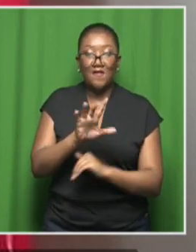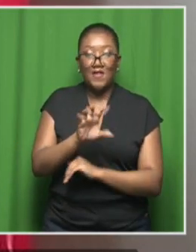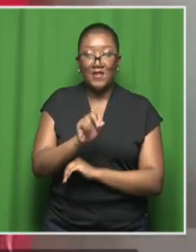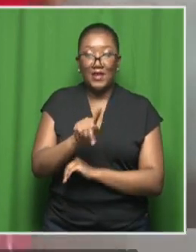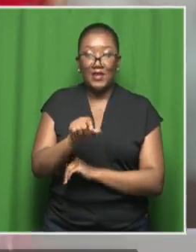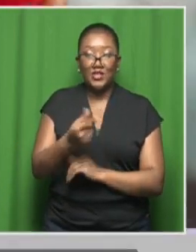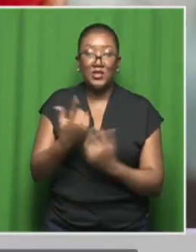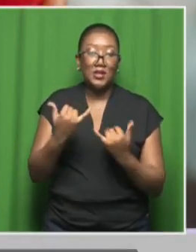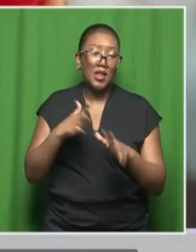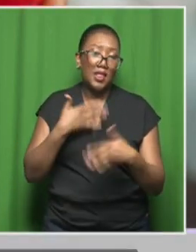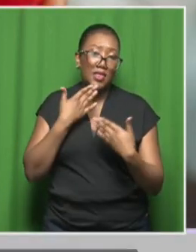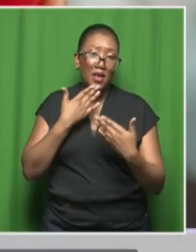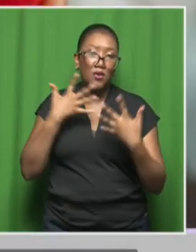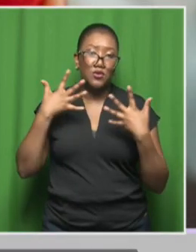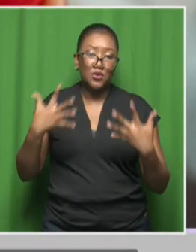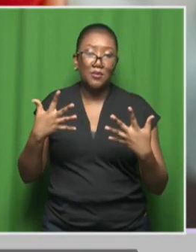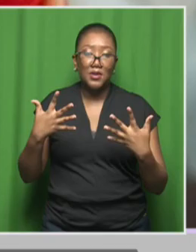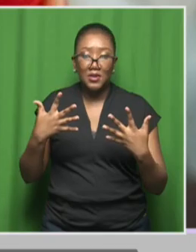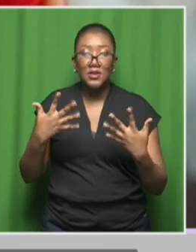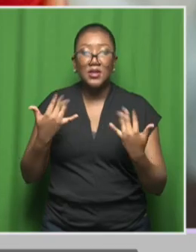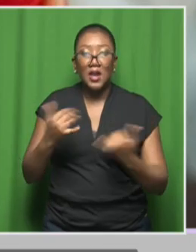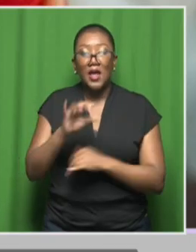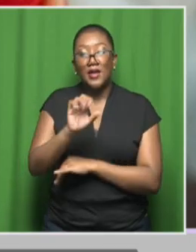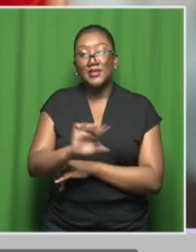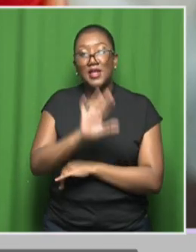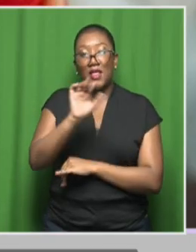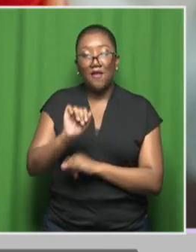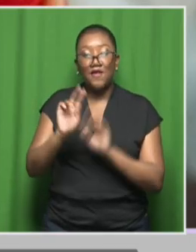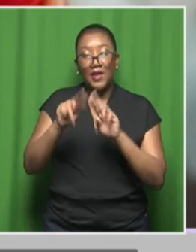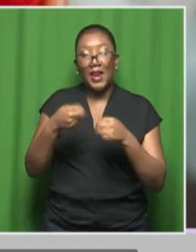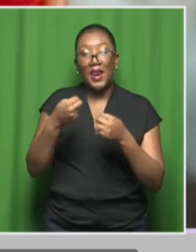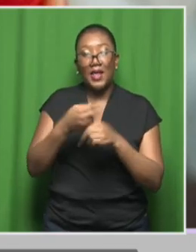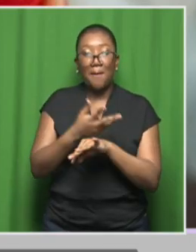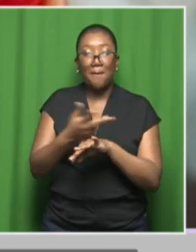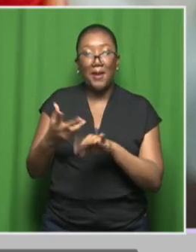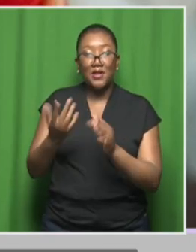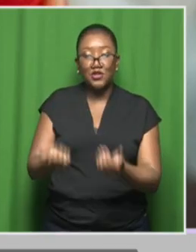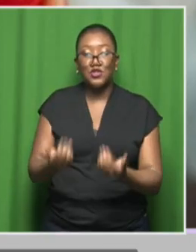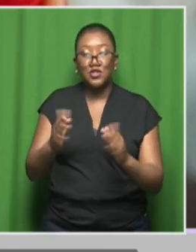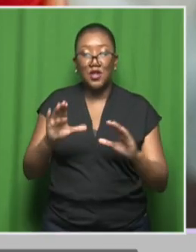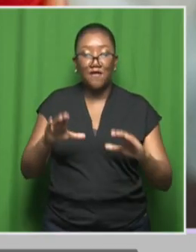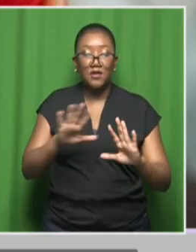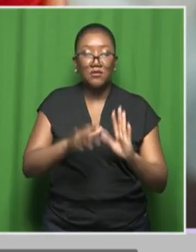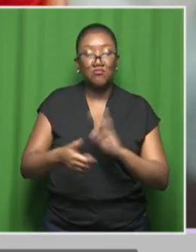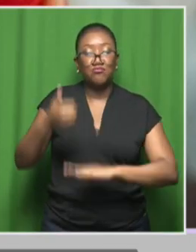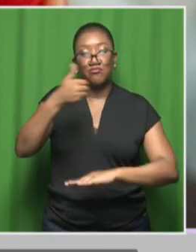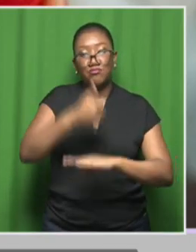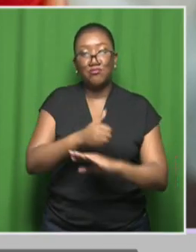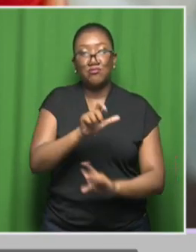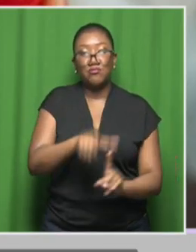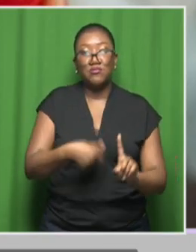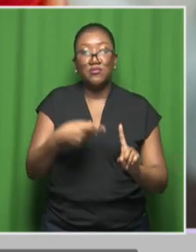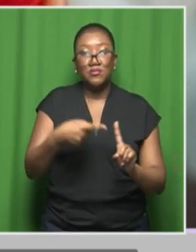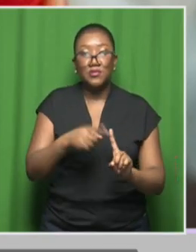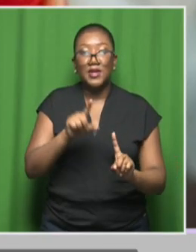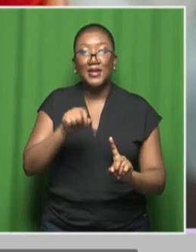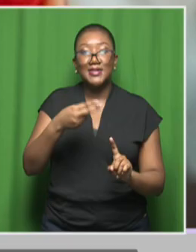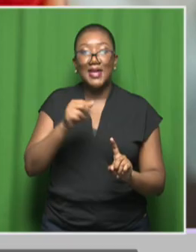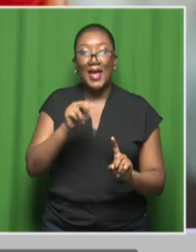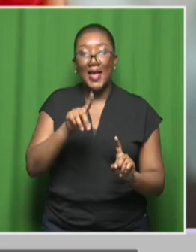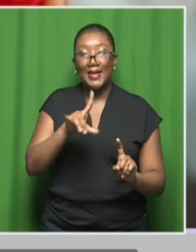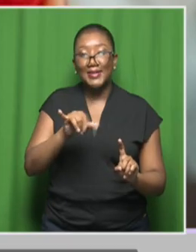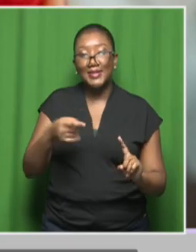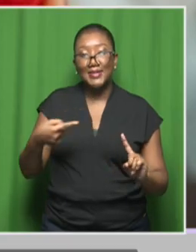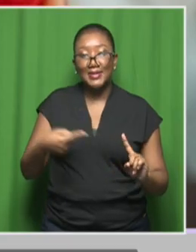it. And thank you so much, South African National Blood Service Senior Manager for Marketing, Communications and Brands,